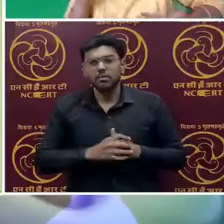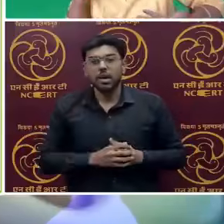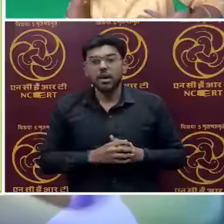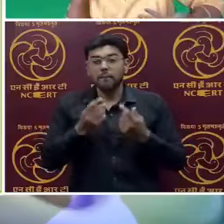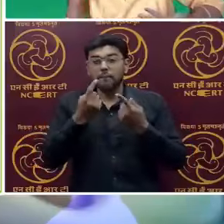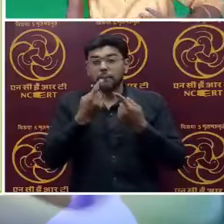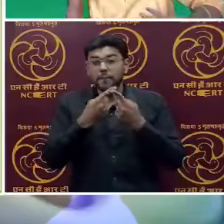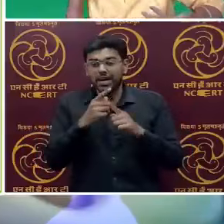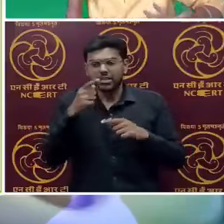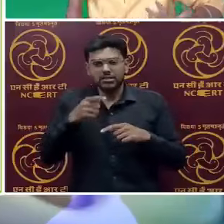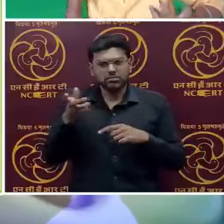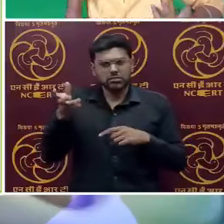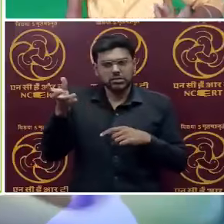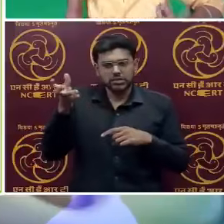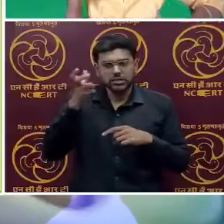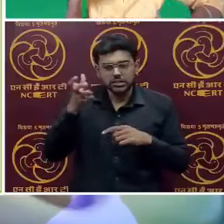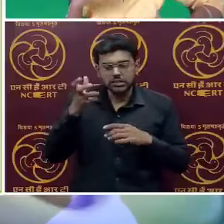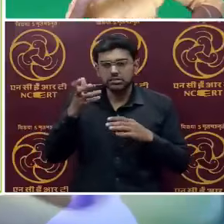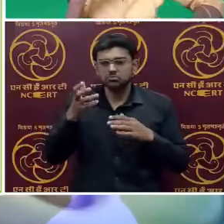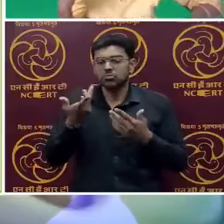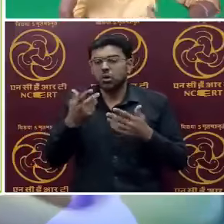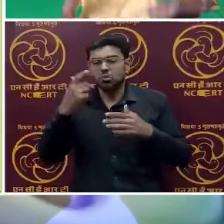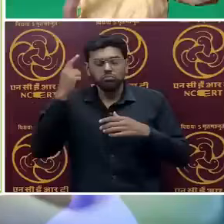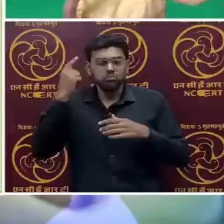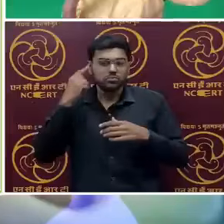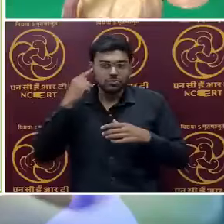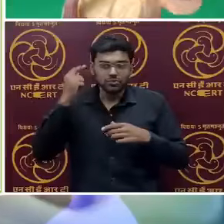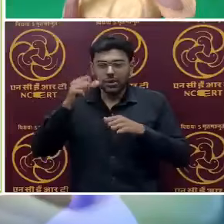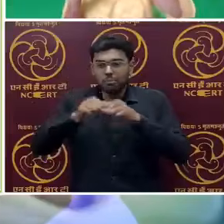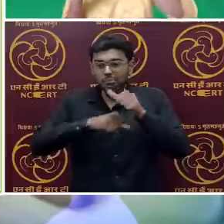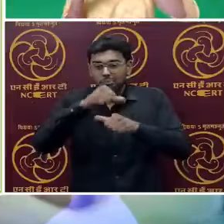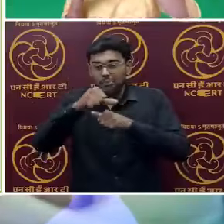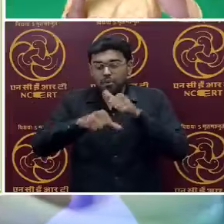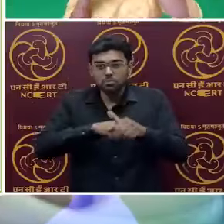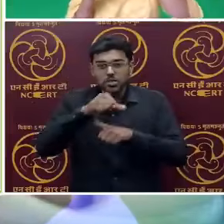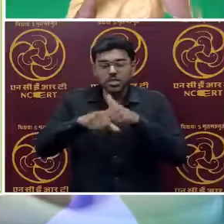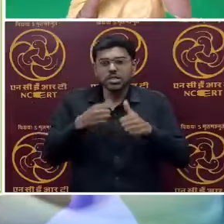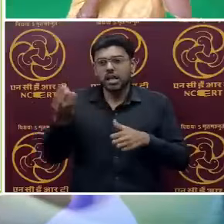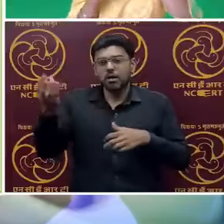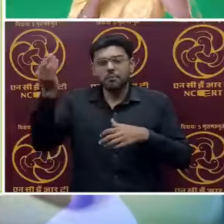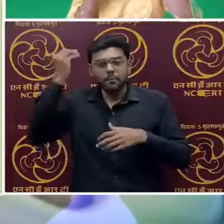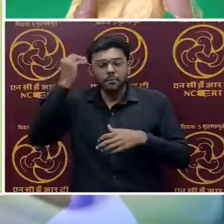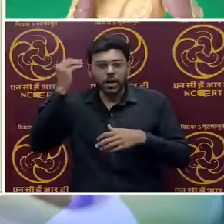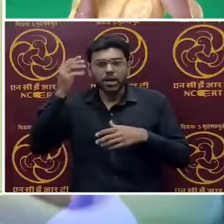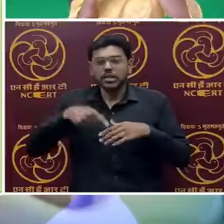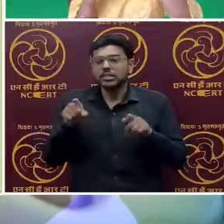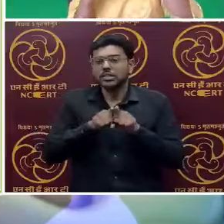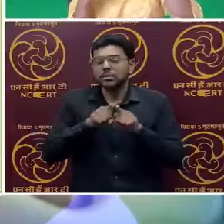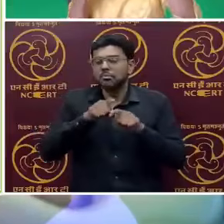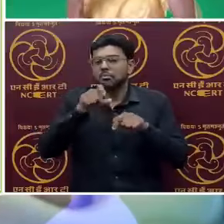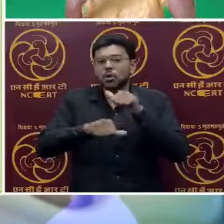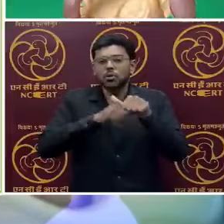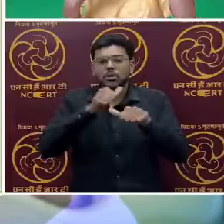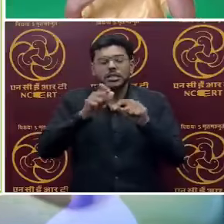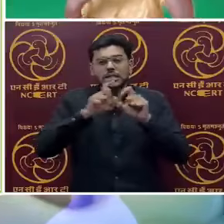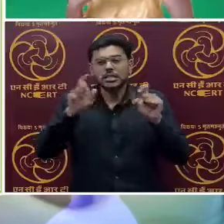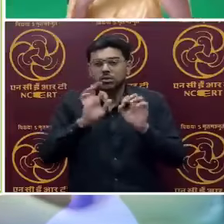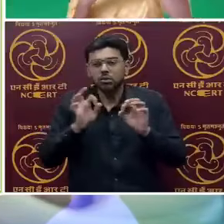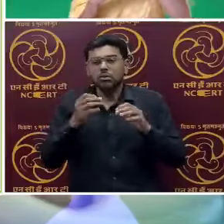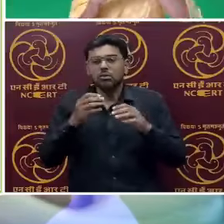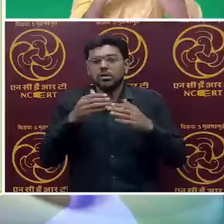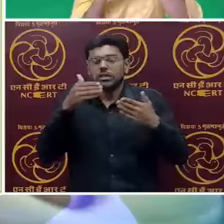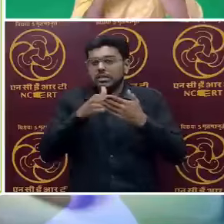it is because they are not able to process whatever input is going in is not being processed, and they seek